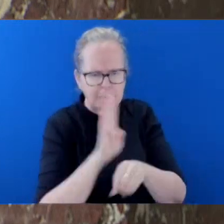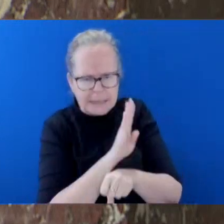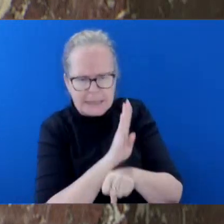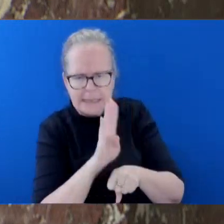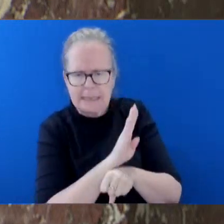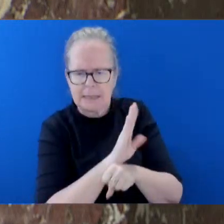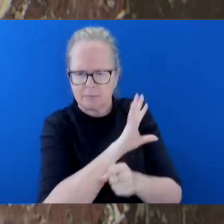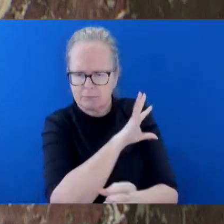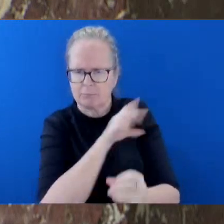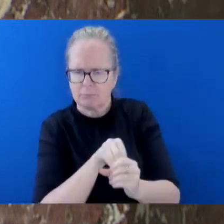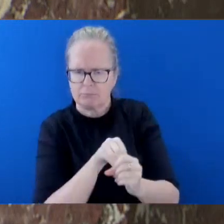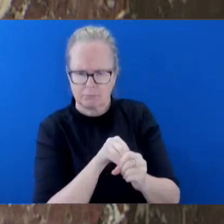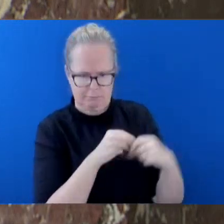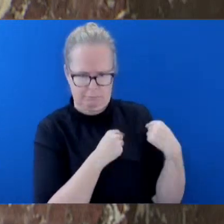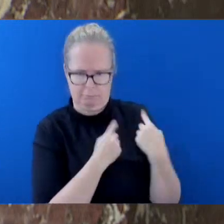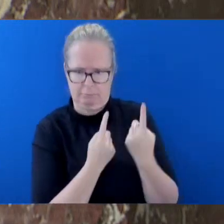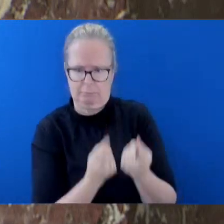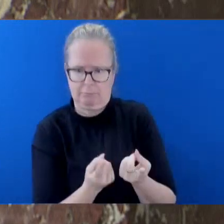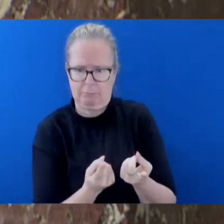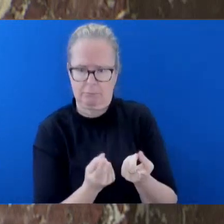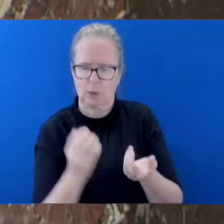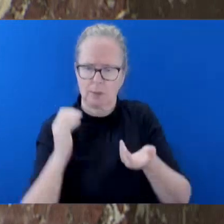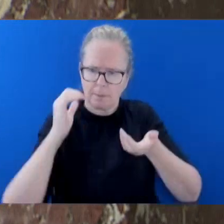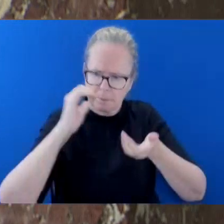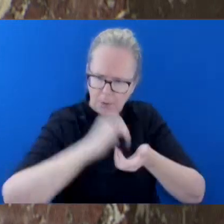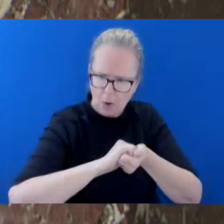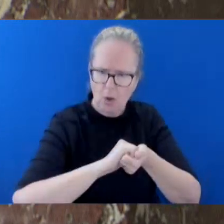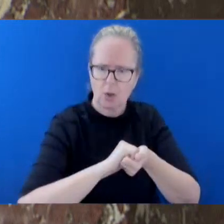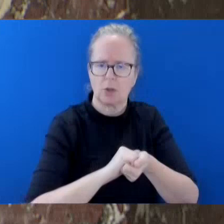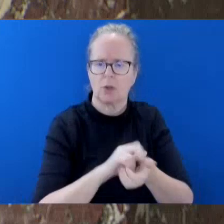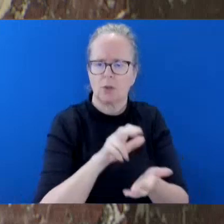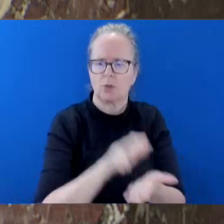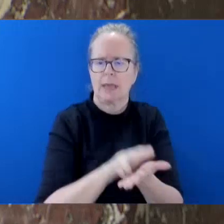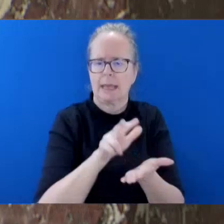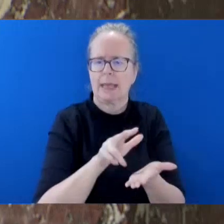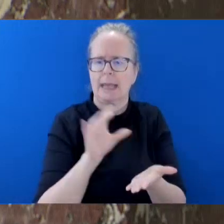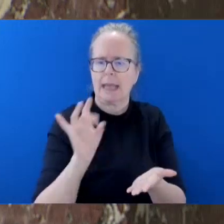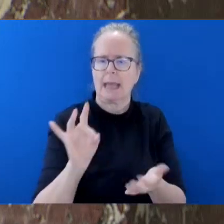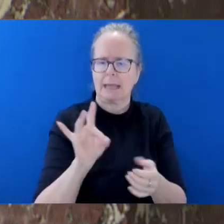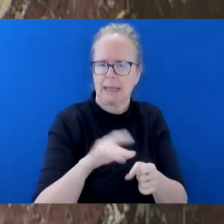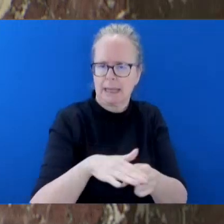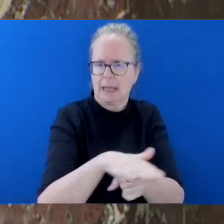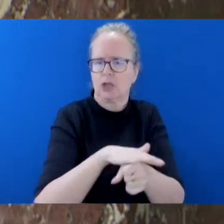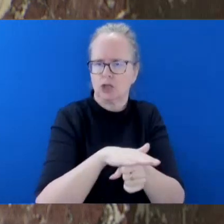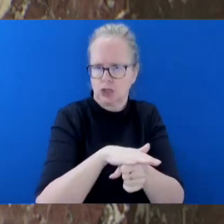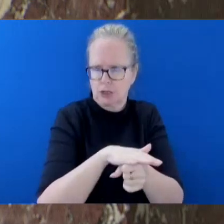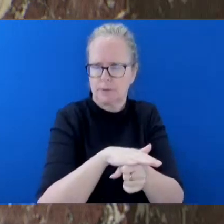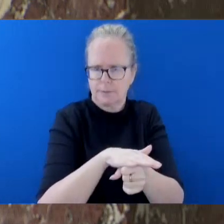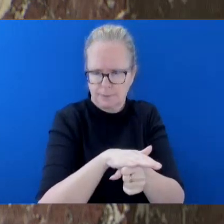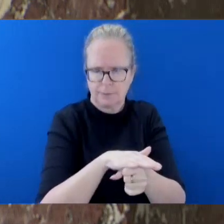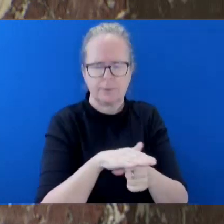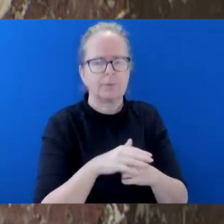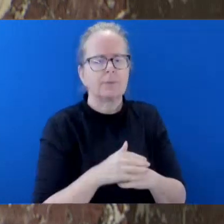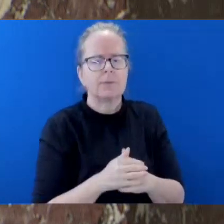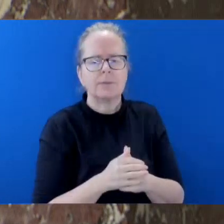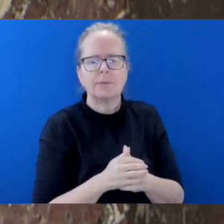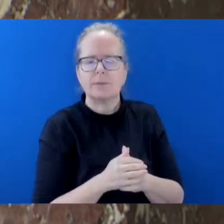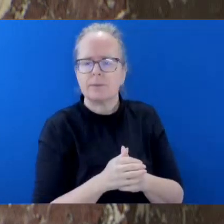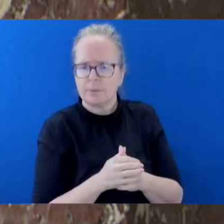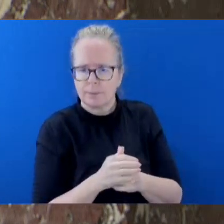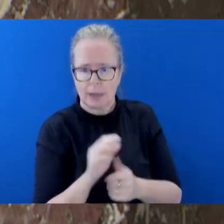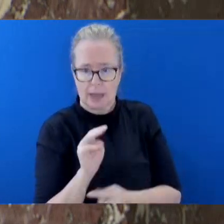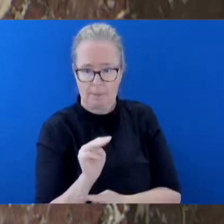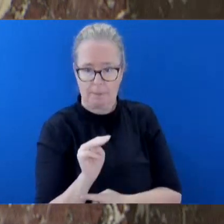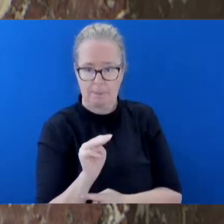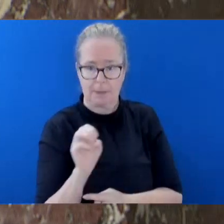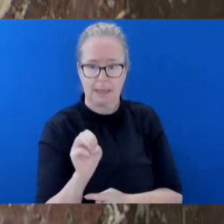with Treaty 8 nations where operations are located. From the Association of Mineral Exploration, AME supports the government's commitment to the implementation